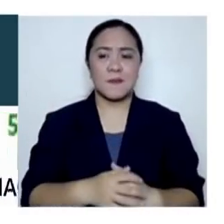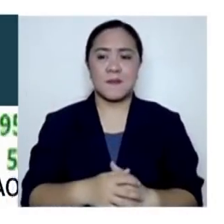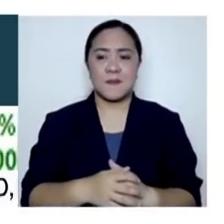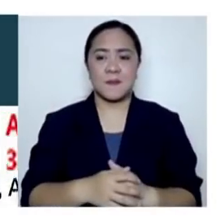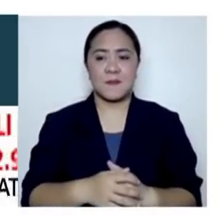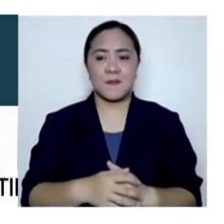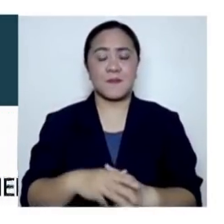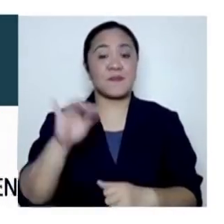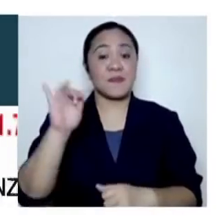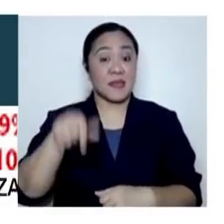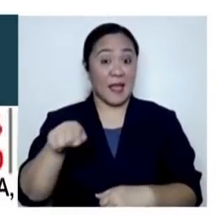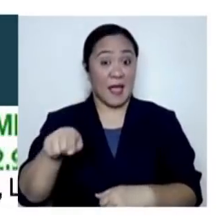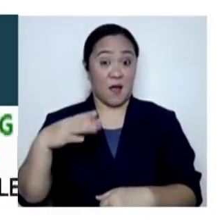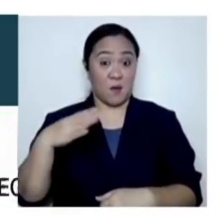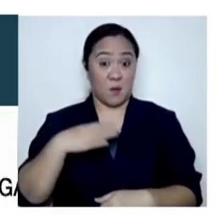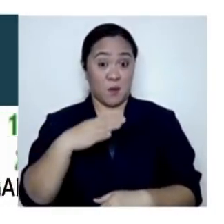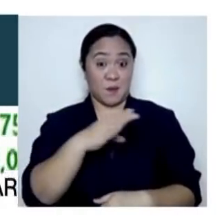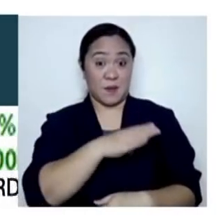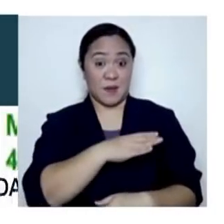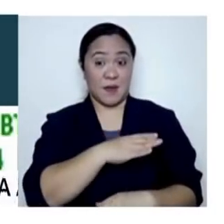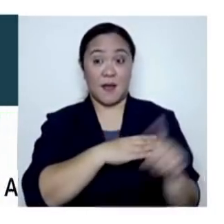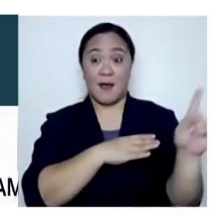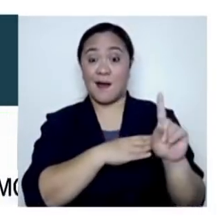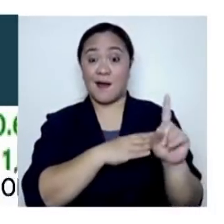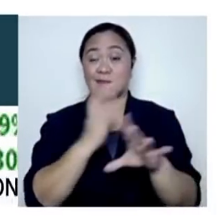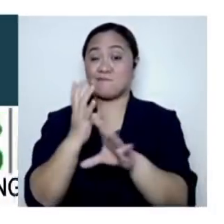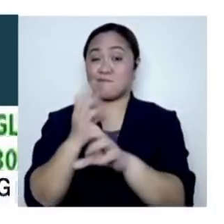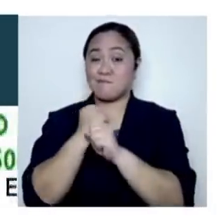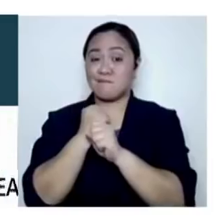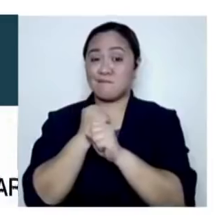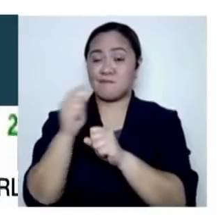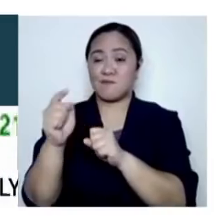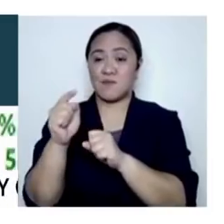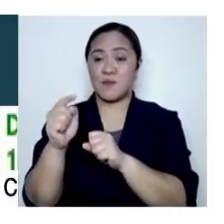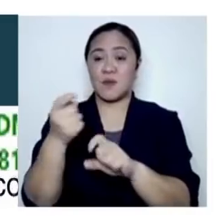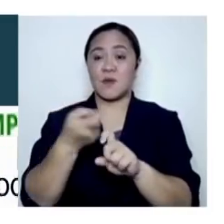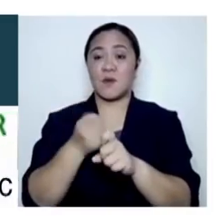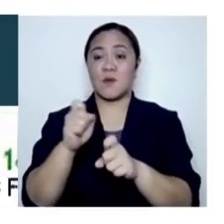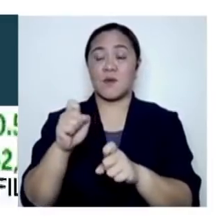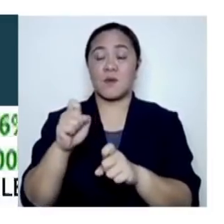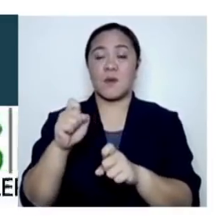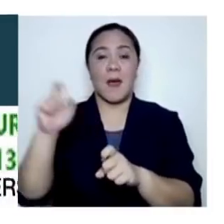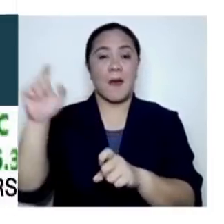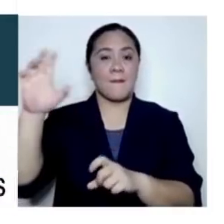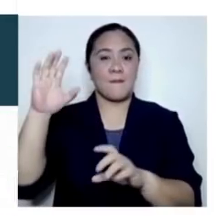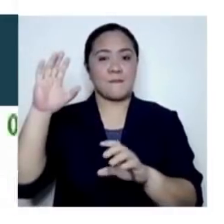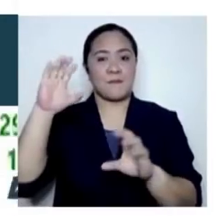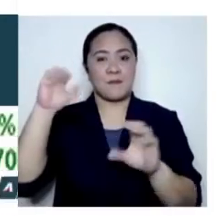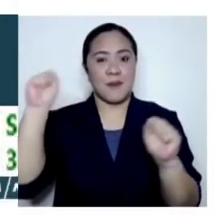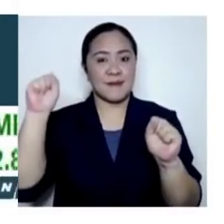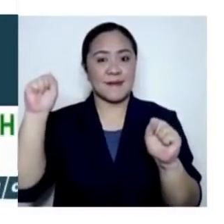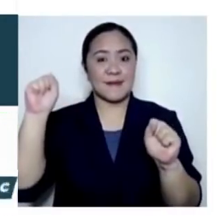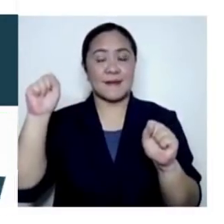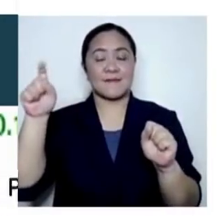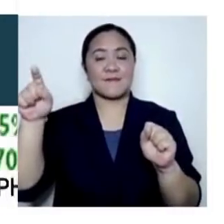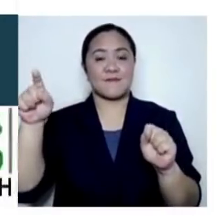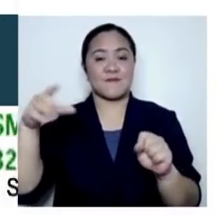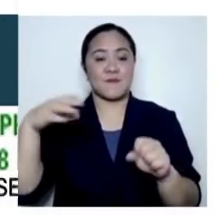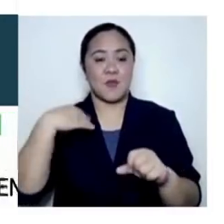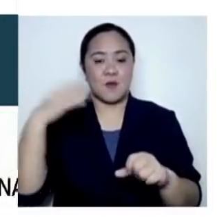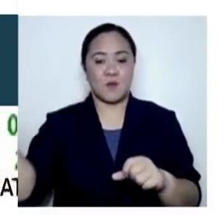the committee that got two fraternity brothers of the president that he appointed to the Bureau of